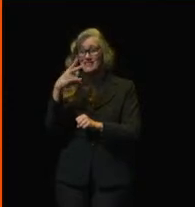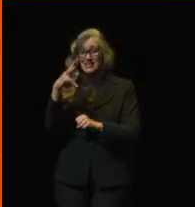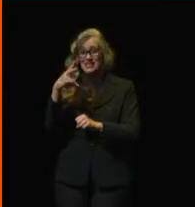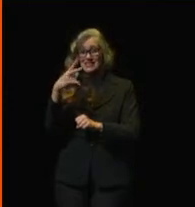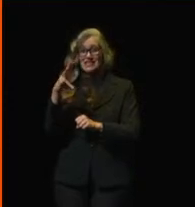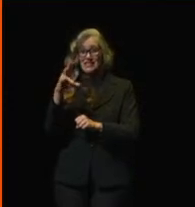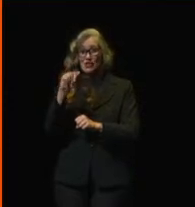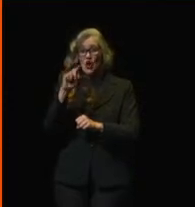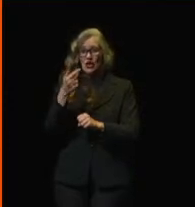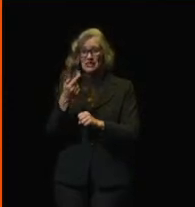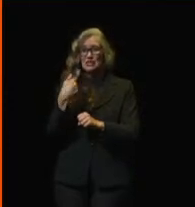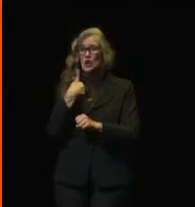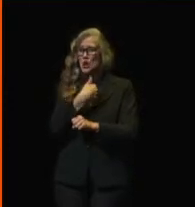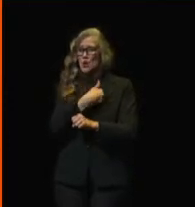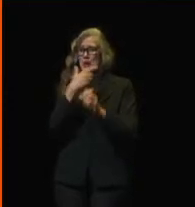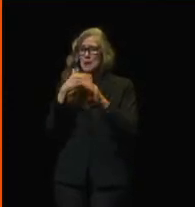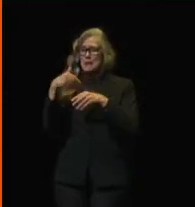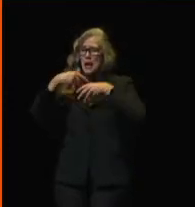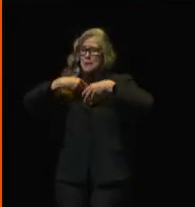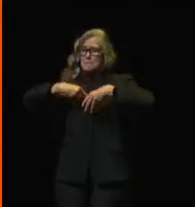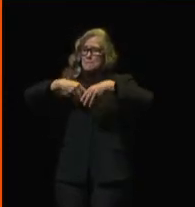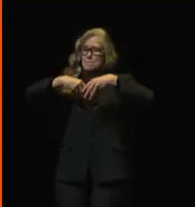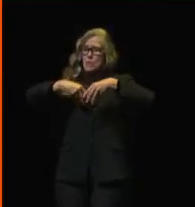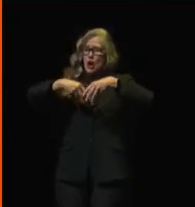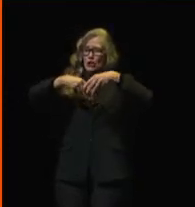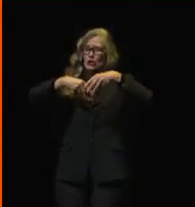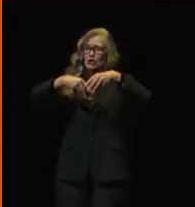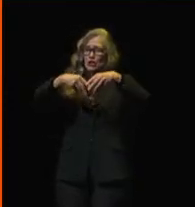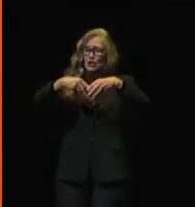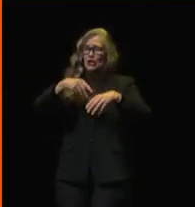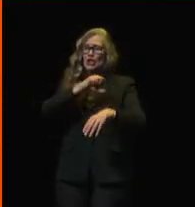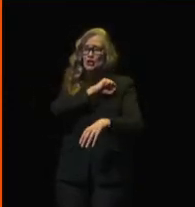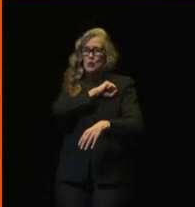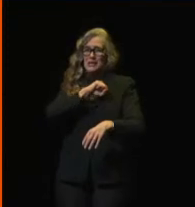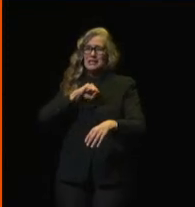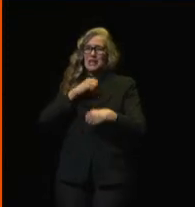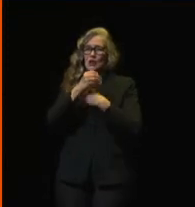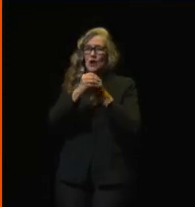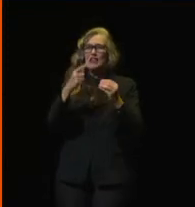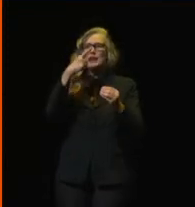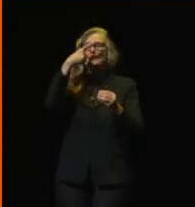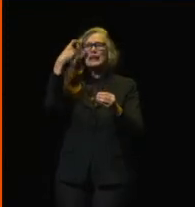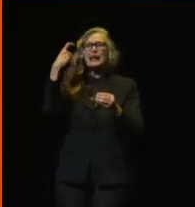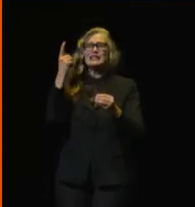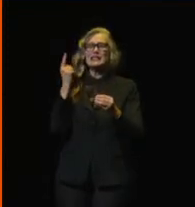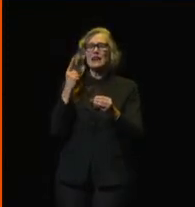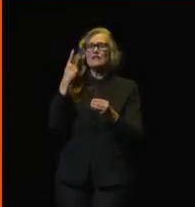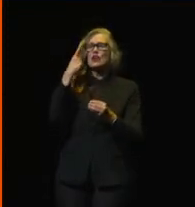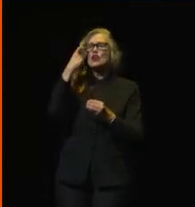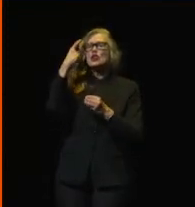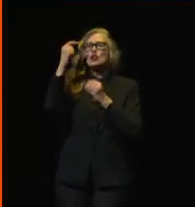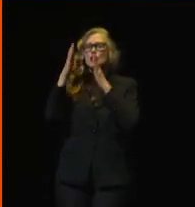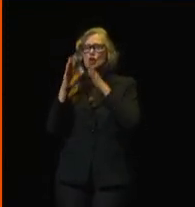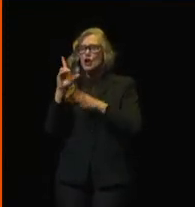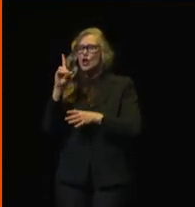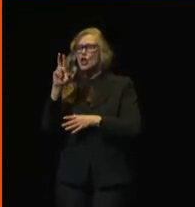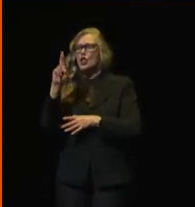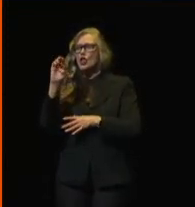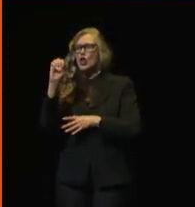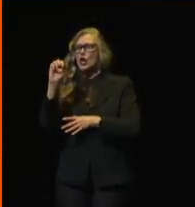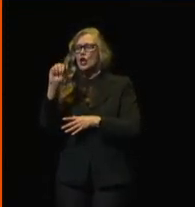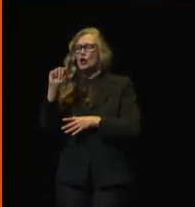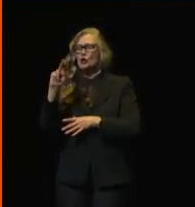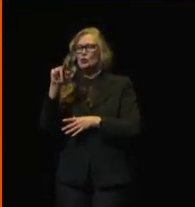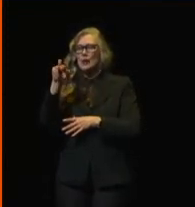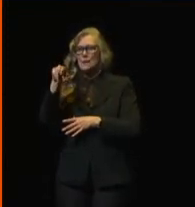senator's office on behalf of the Dreamers. And when I met Ady, he had just been told that there was a